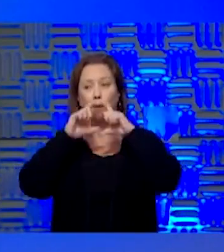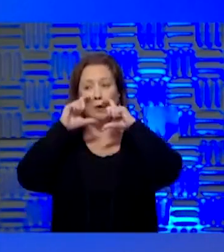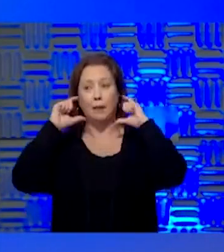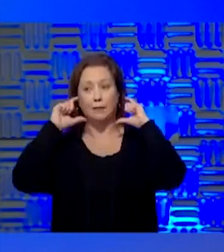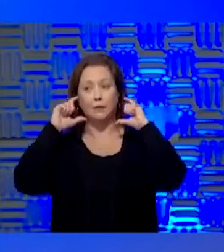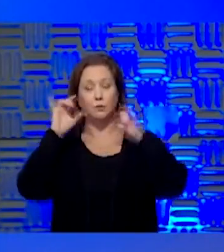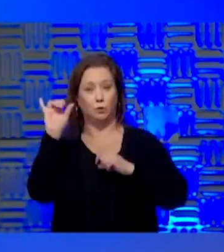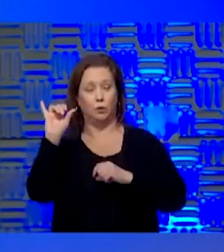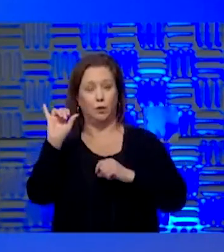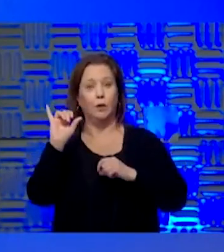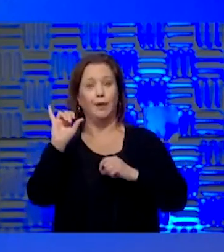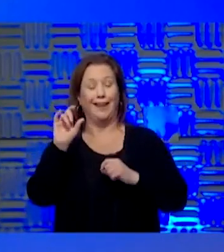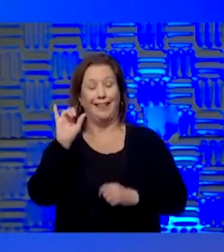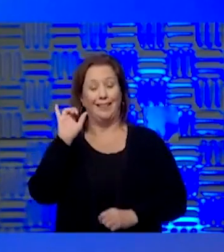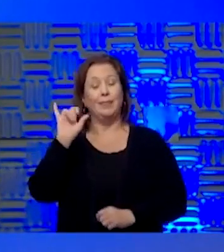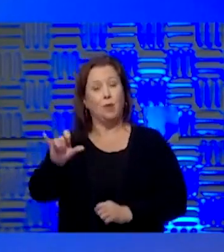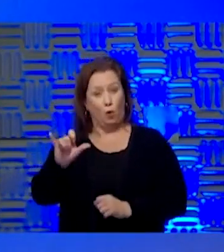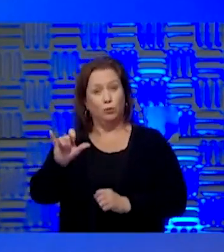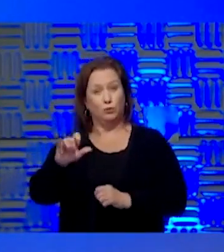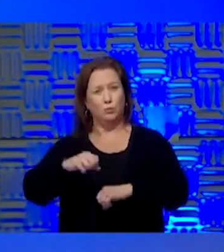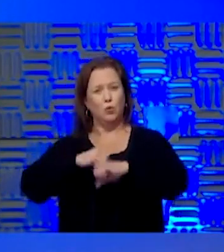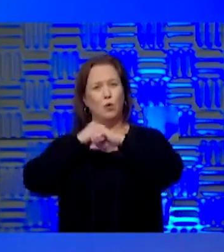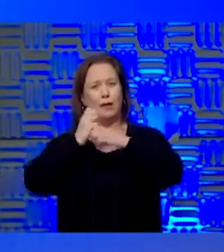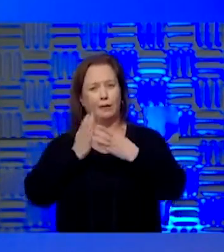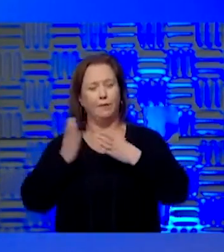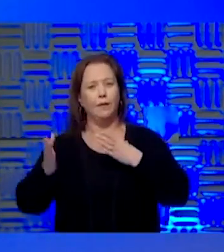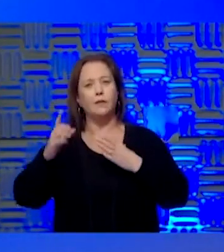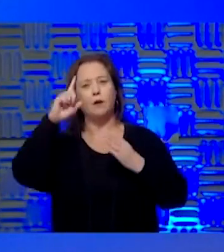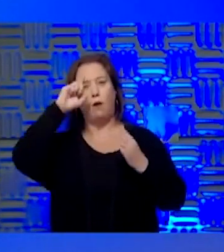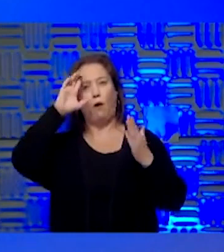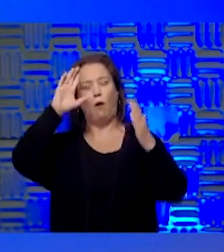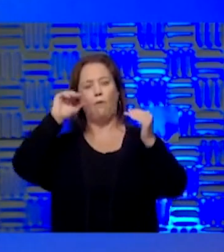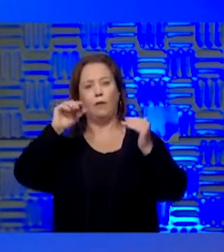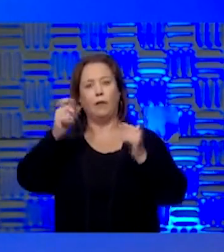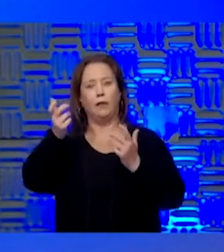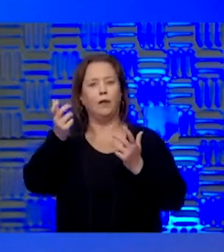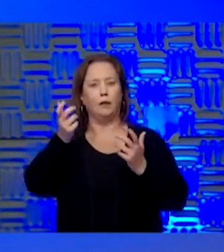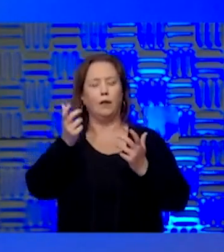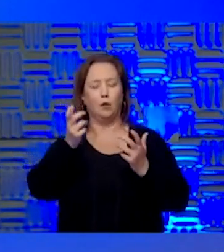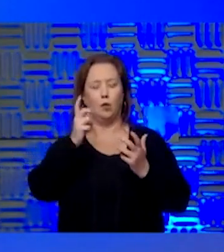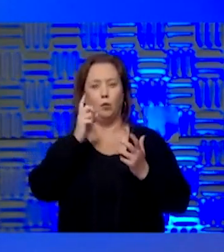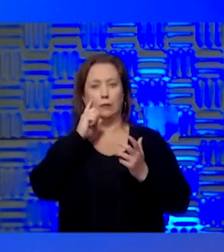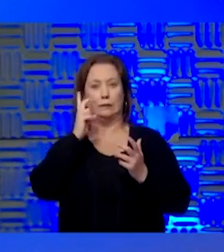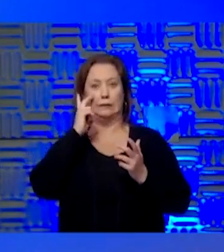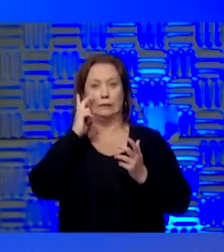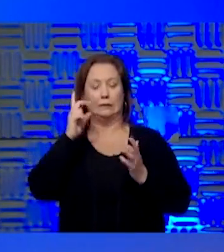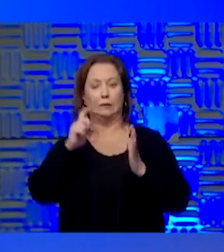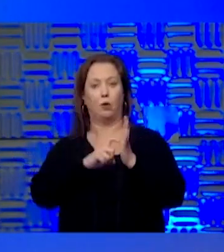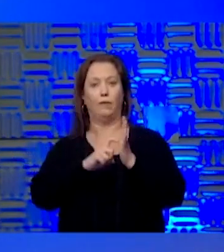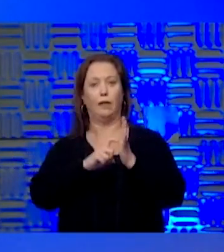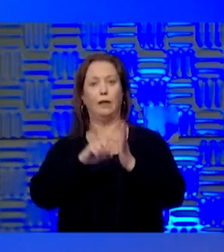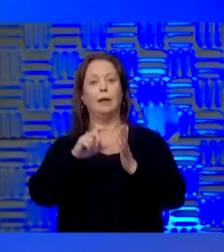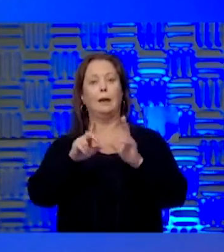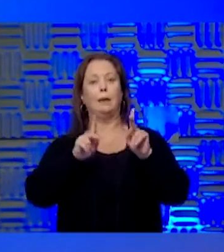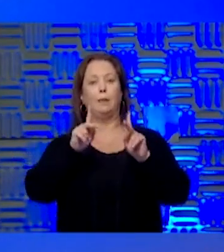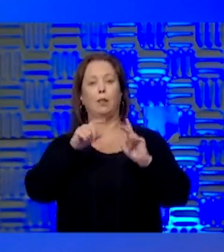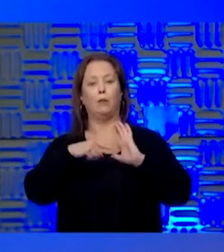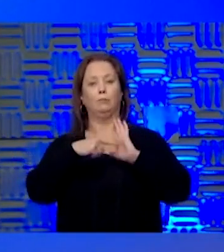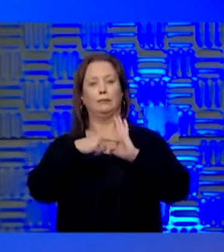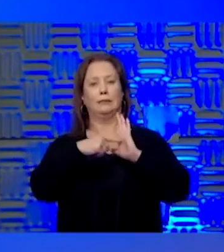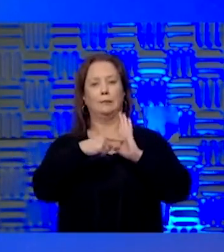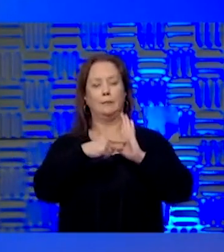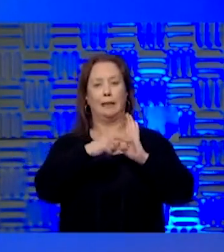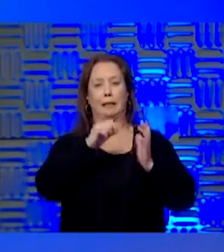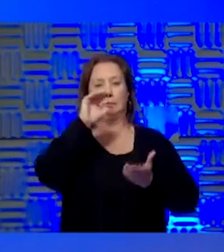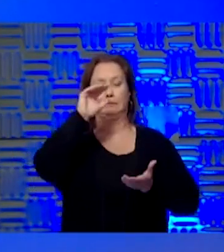And doing those types of things, you will hopefully capture many of those asymptomatic people